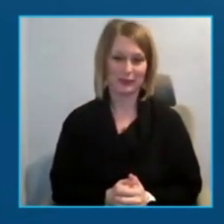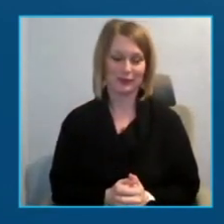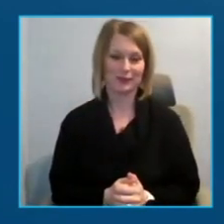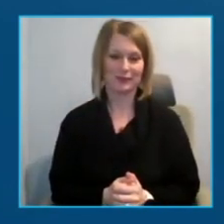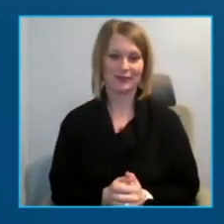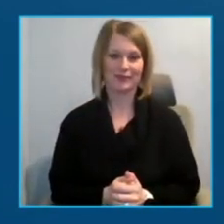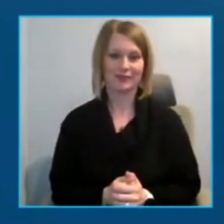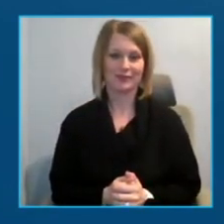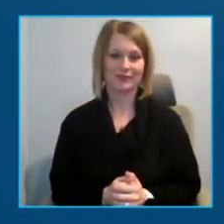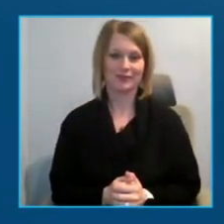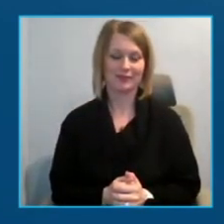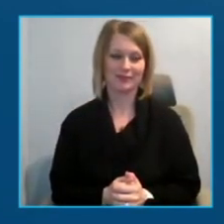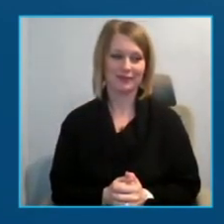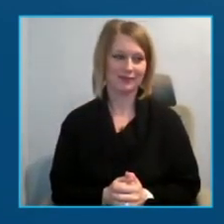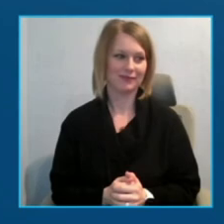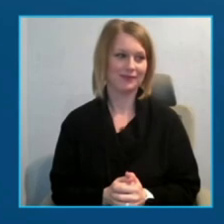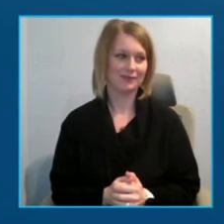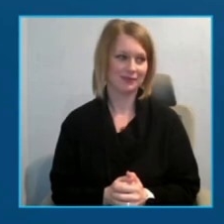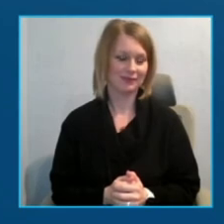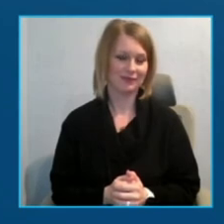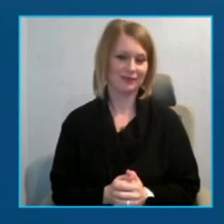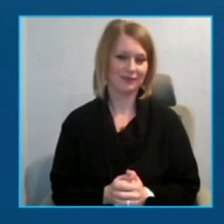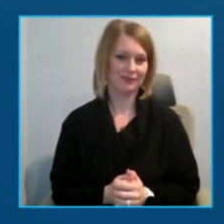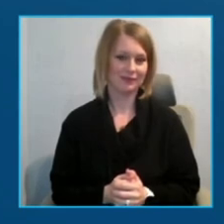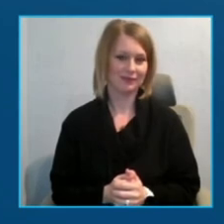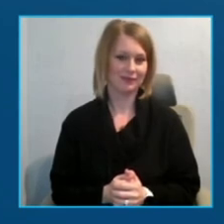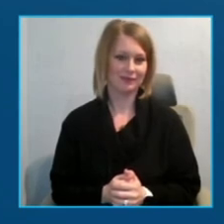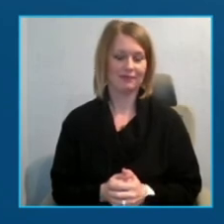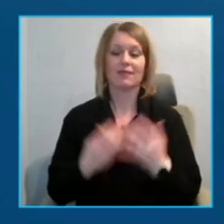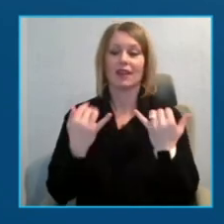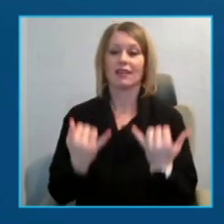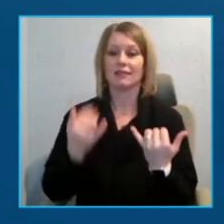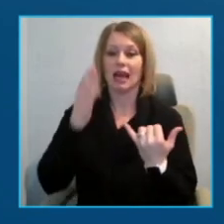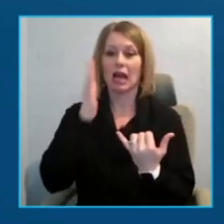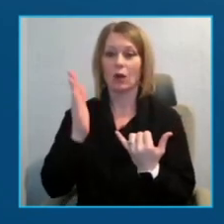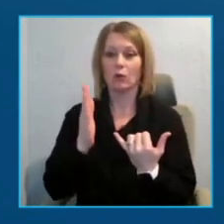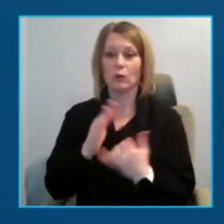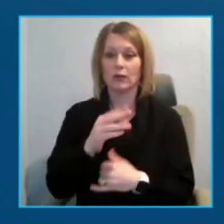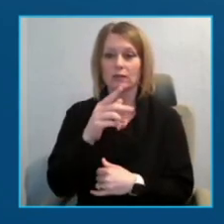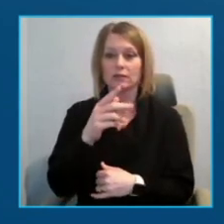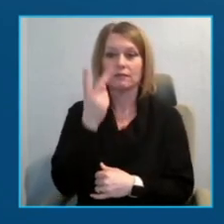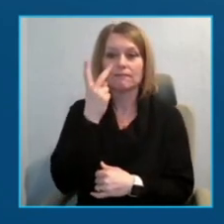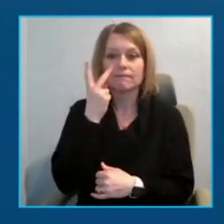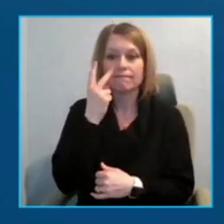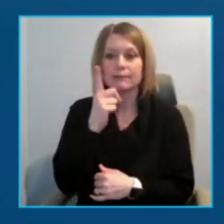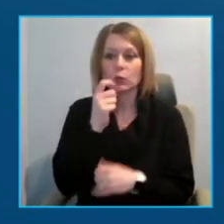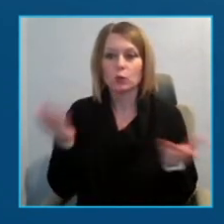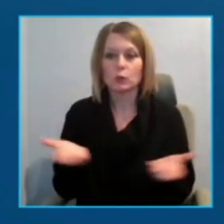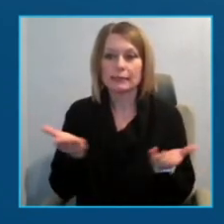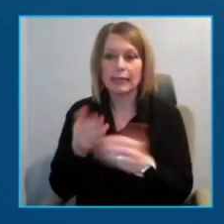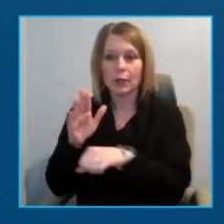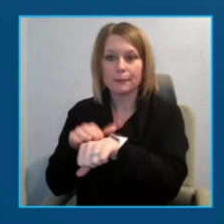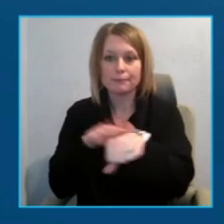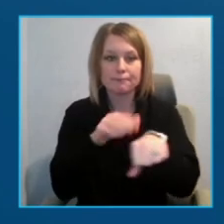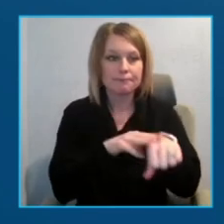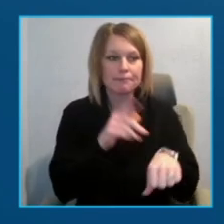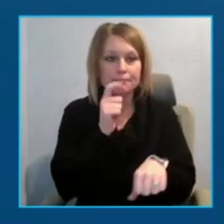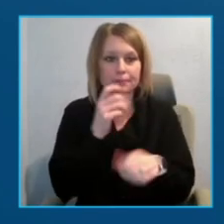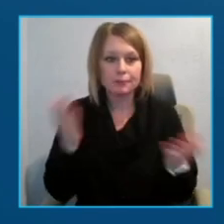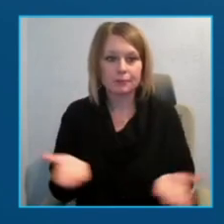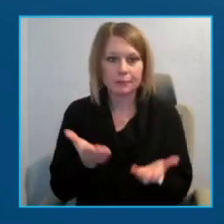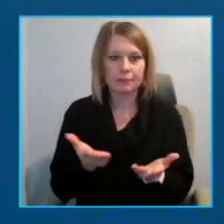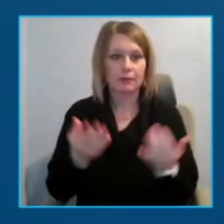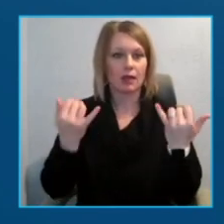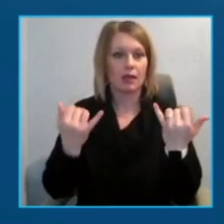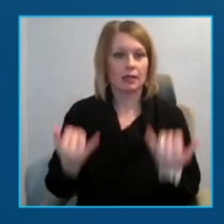now call the roll to determine if we have a quorum. Recognize Patrice Taylor